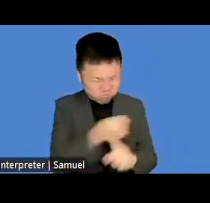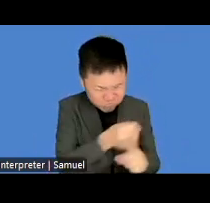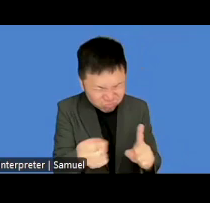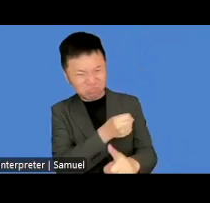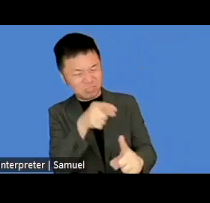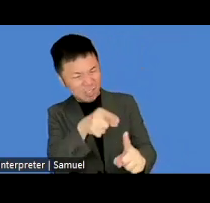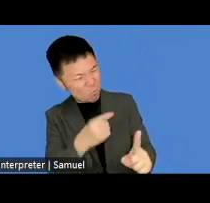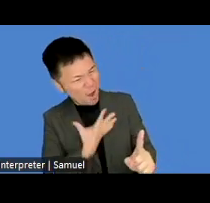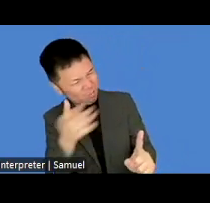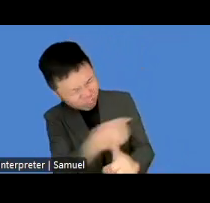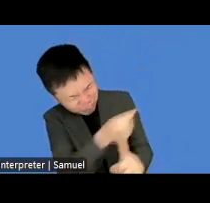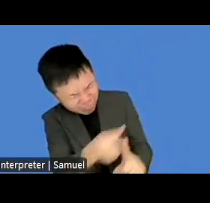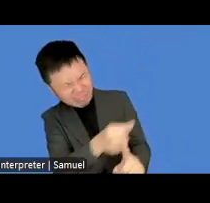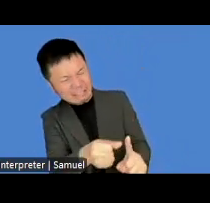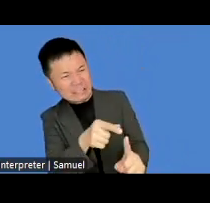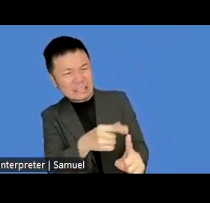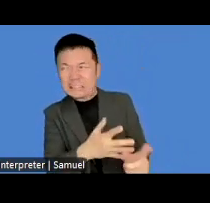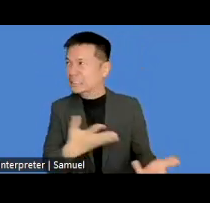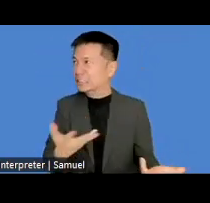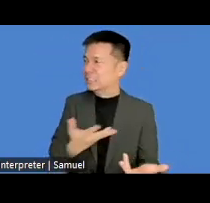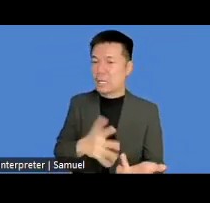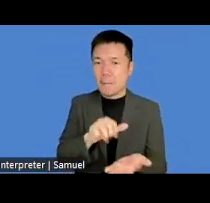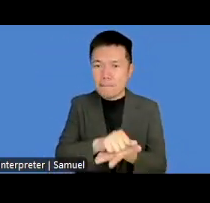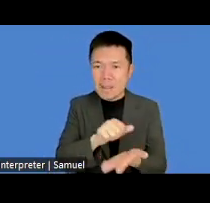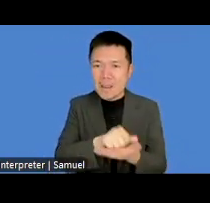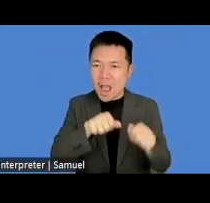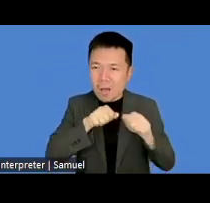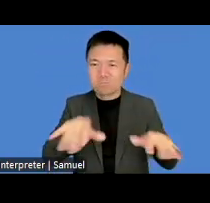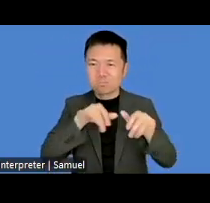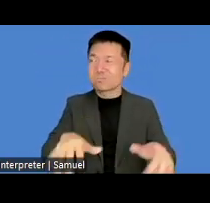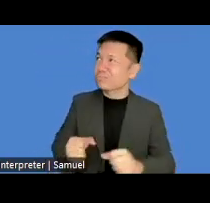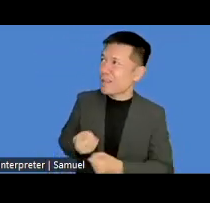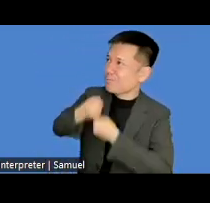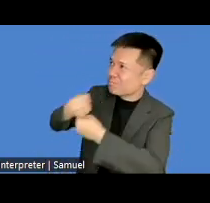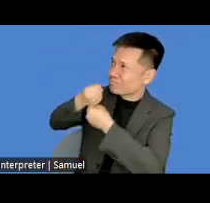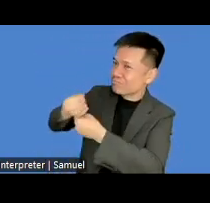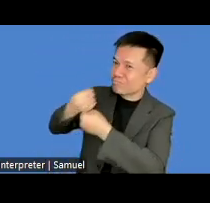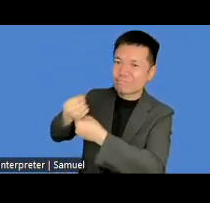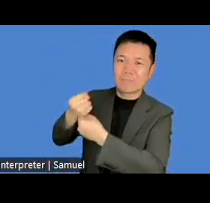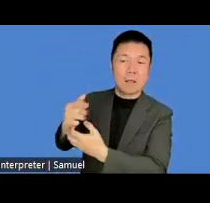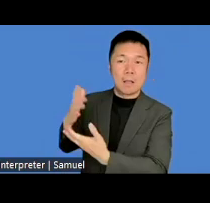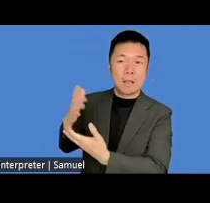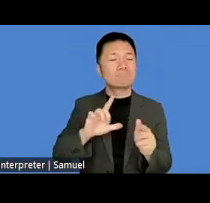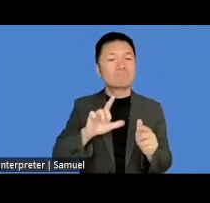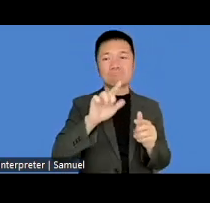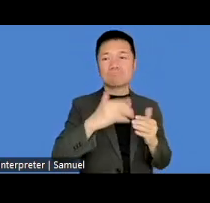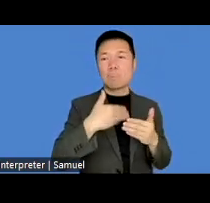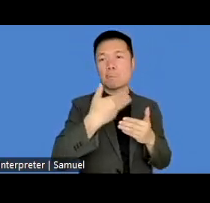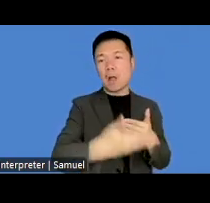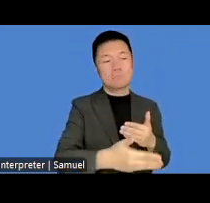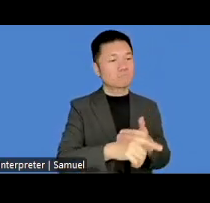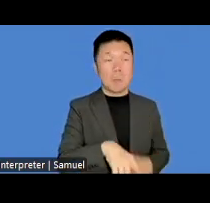see campaigns, awareness-raising campaigns going on, and then suddenly things die down and it goes